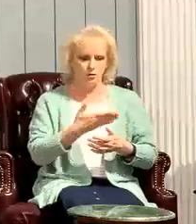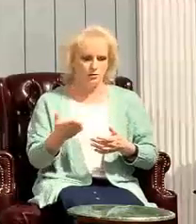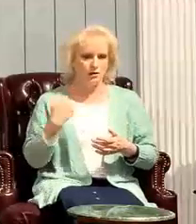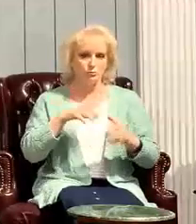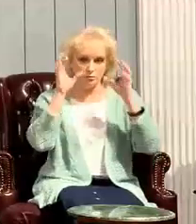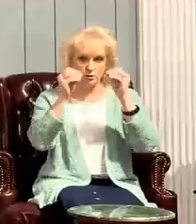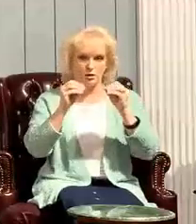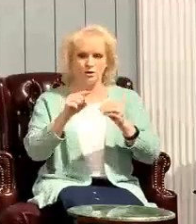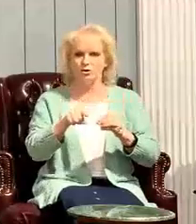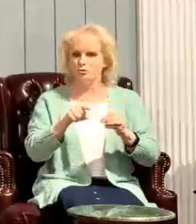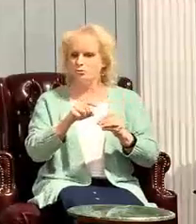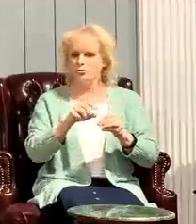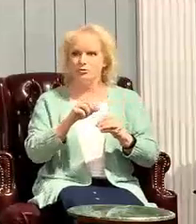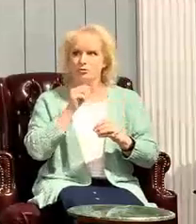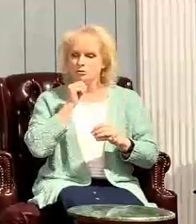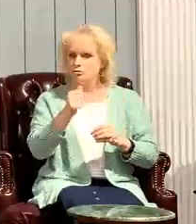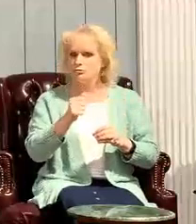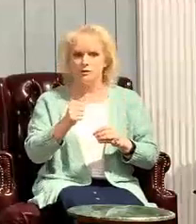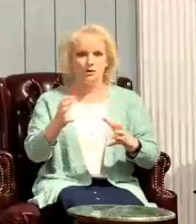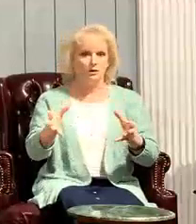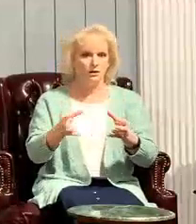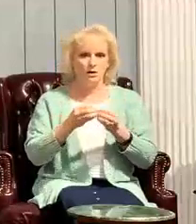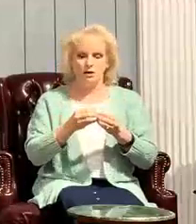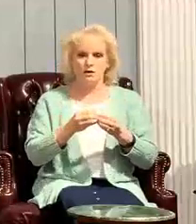taught is that you do not accept government handouts.